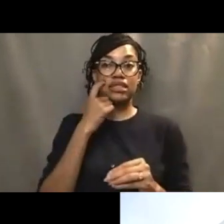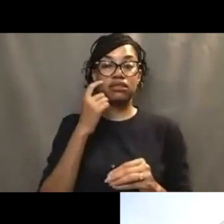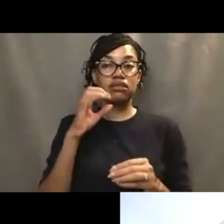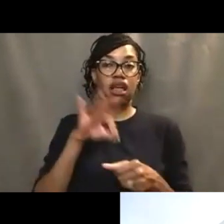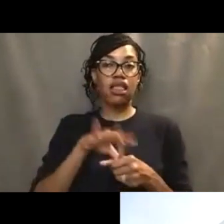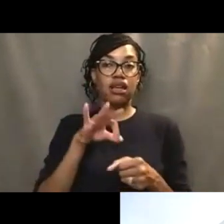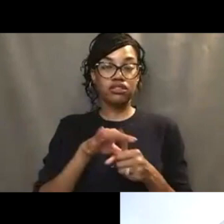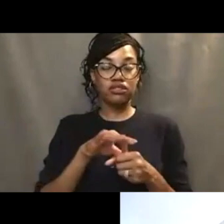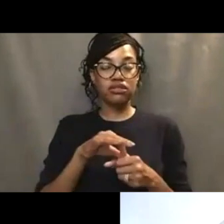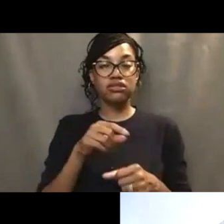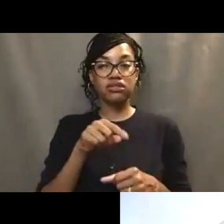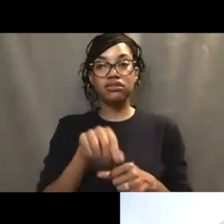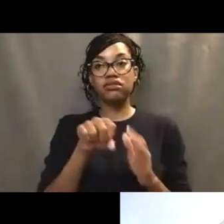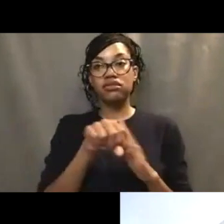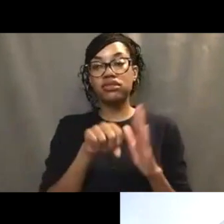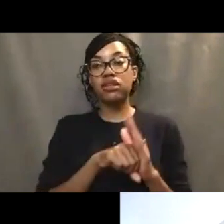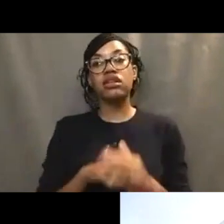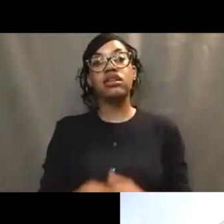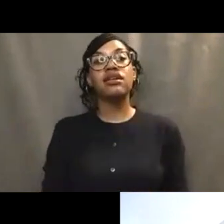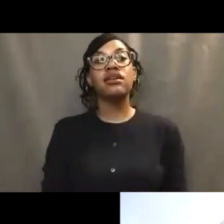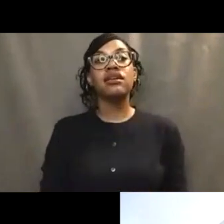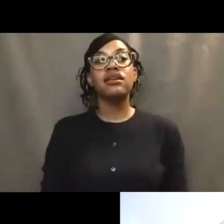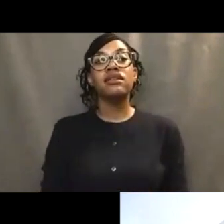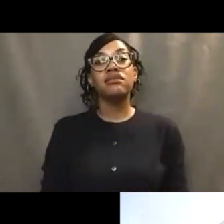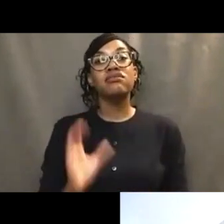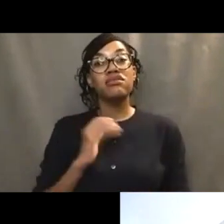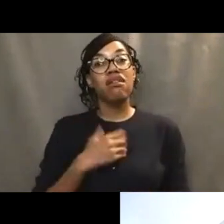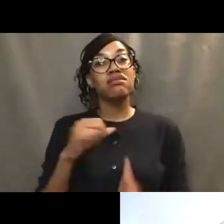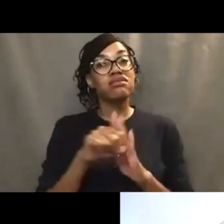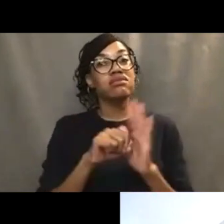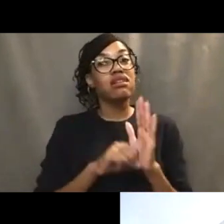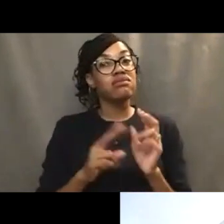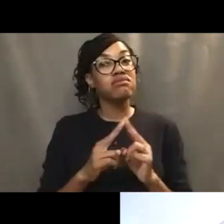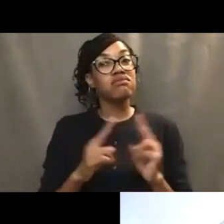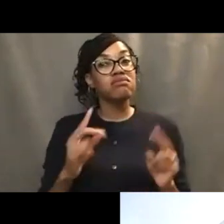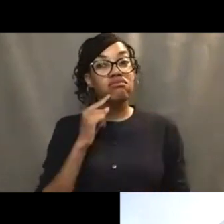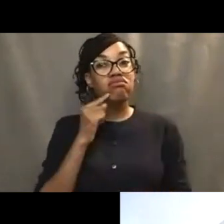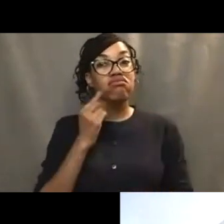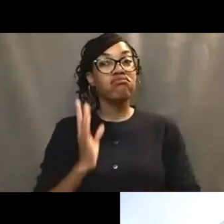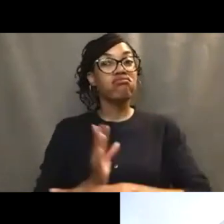is pretty conservative.